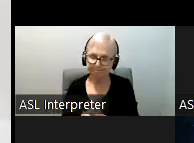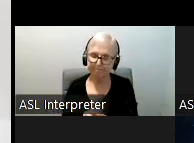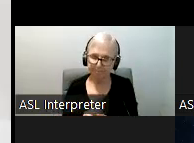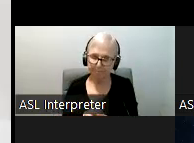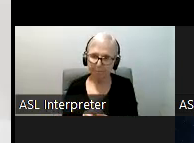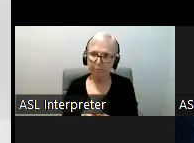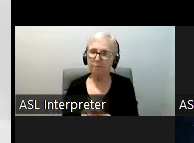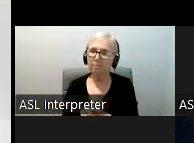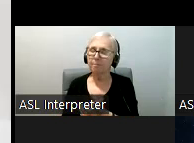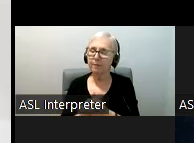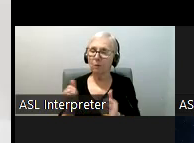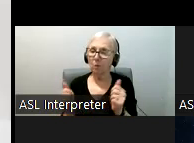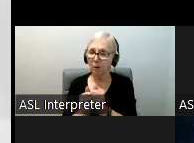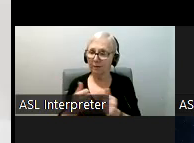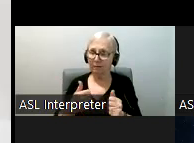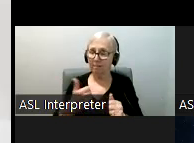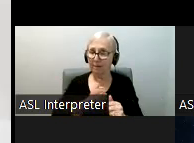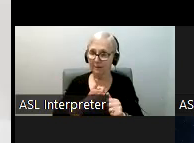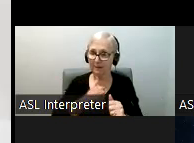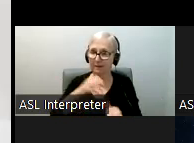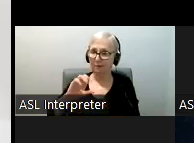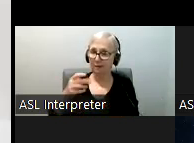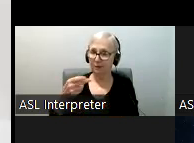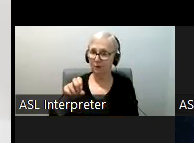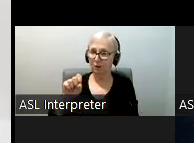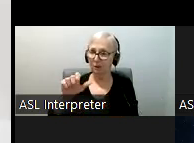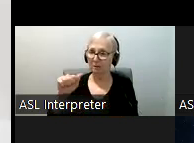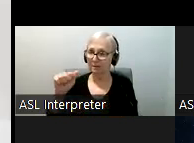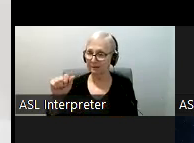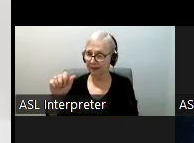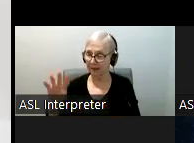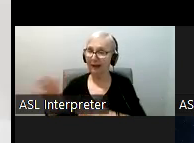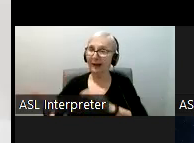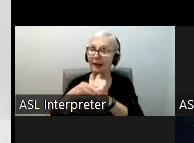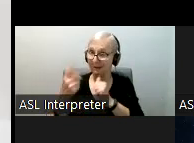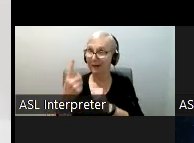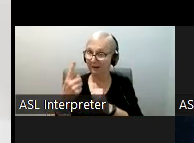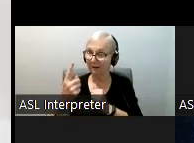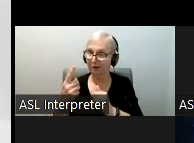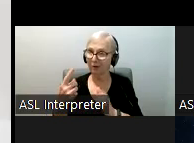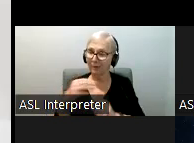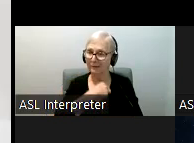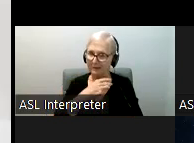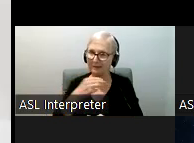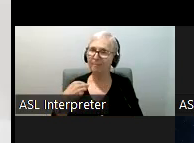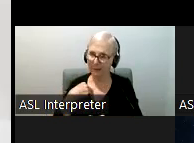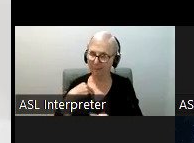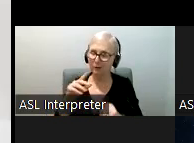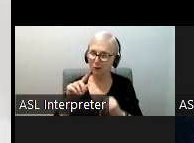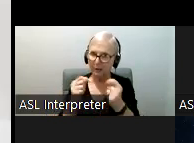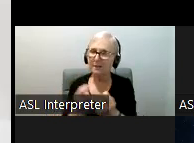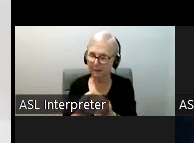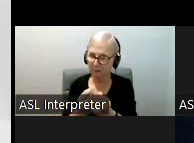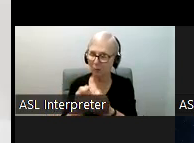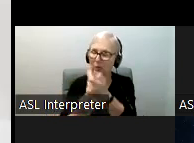But ultimately, with myself and Chelsea and then another team member we're looking forward to coming on board with us, we're there to support the